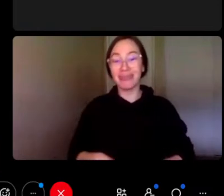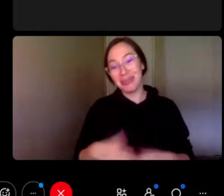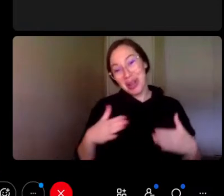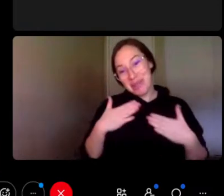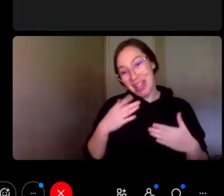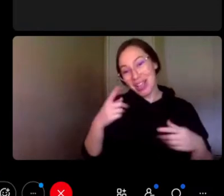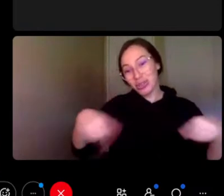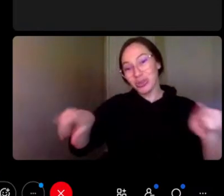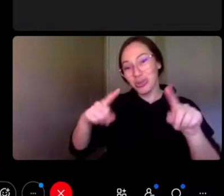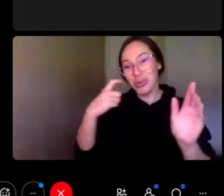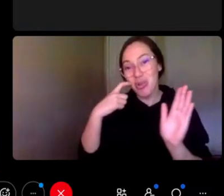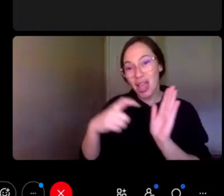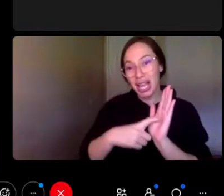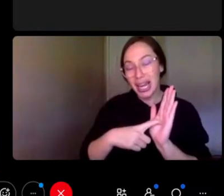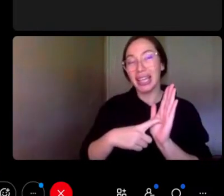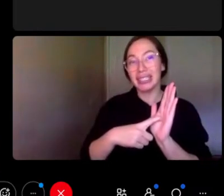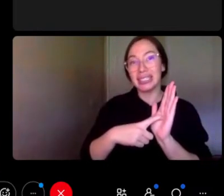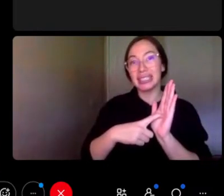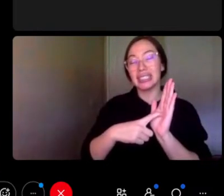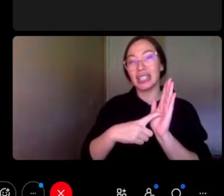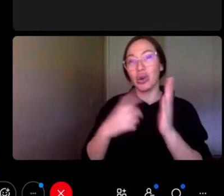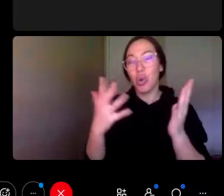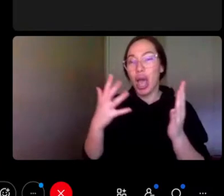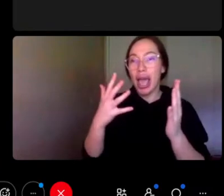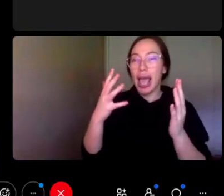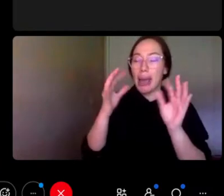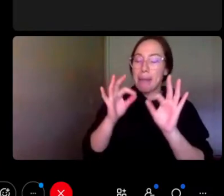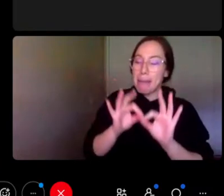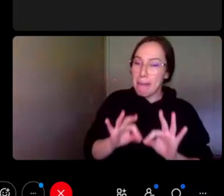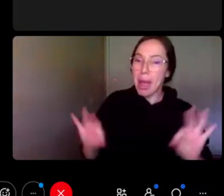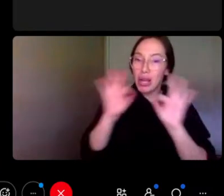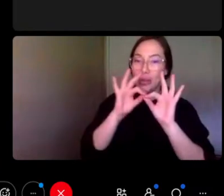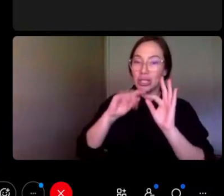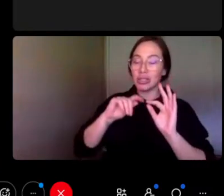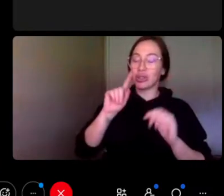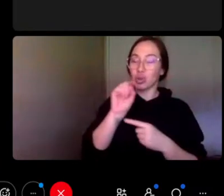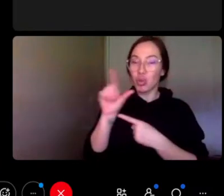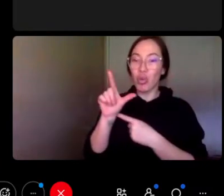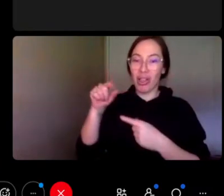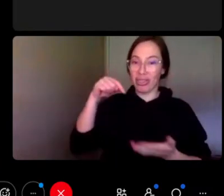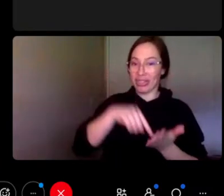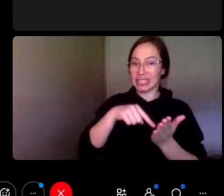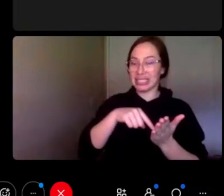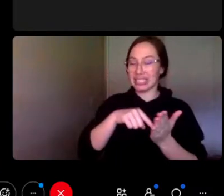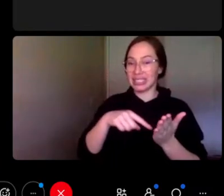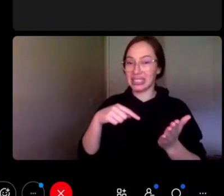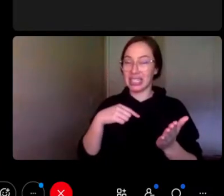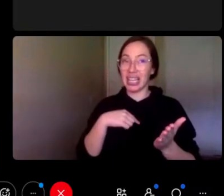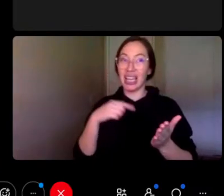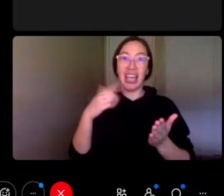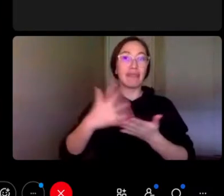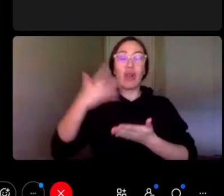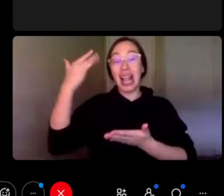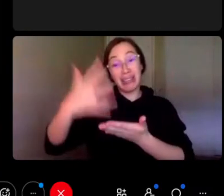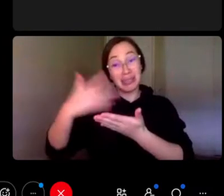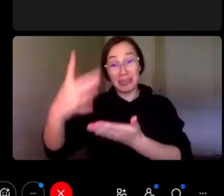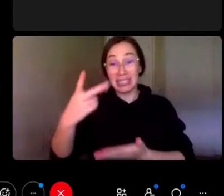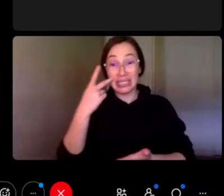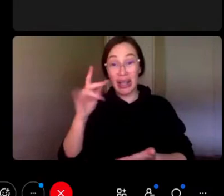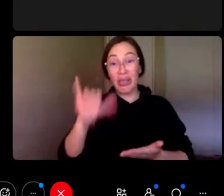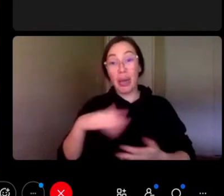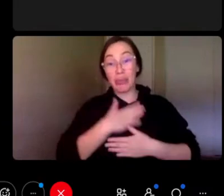guys recognize what a monumental tool this is. I'm really impressed. I seldom see it, and I work with a lot of school boards.